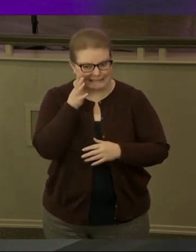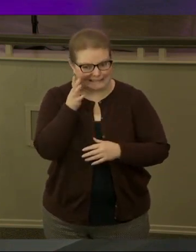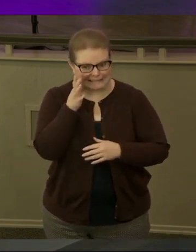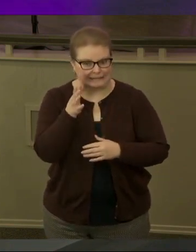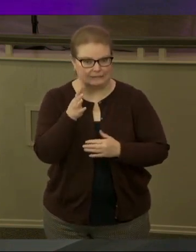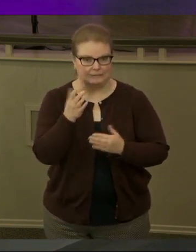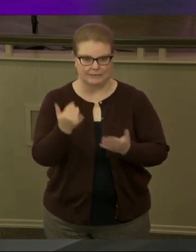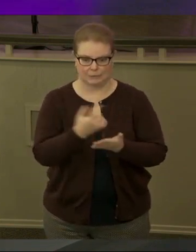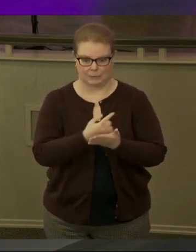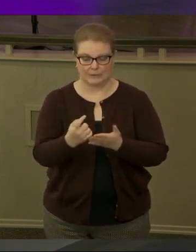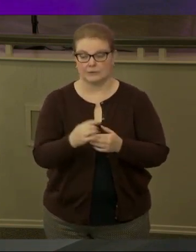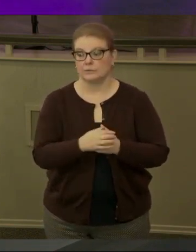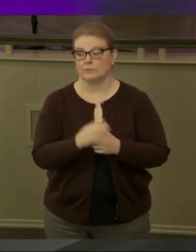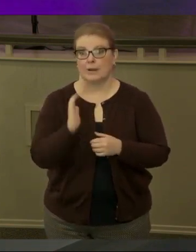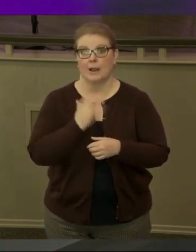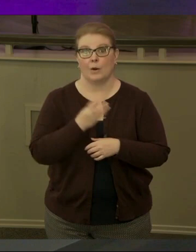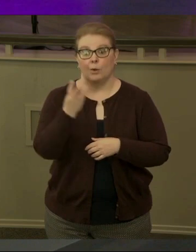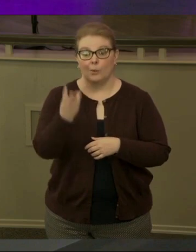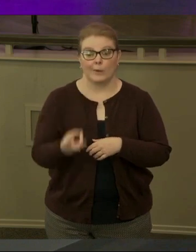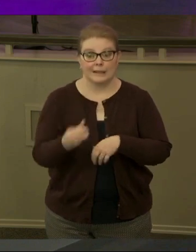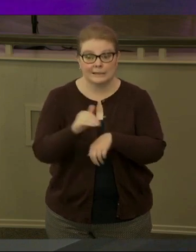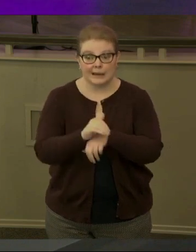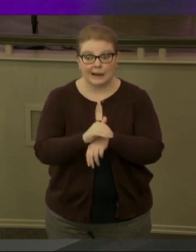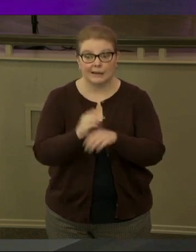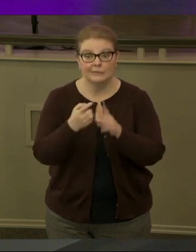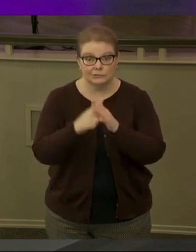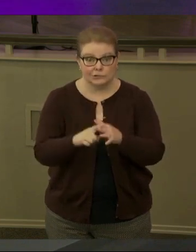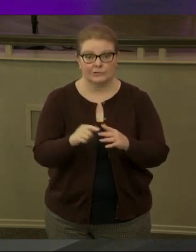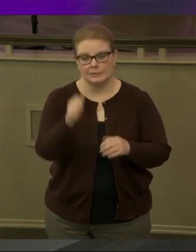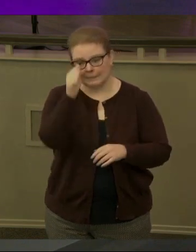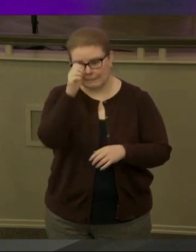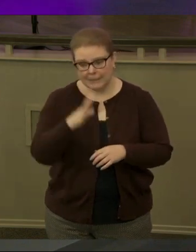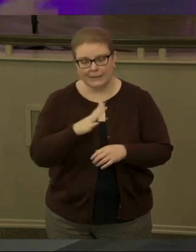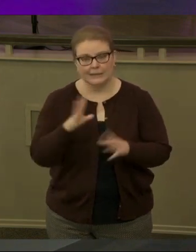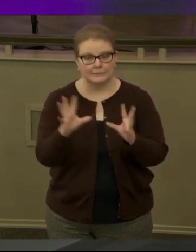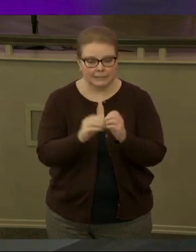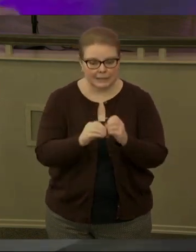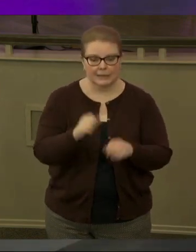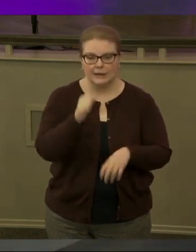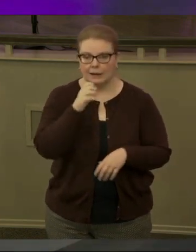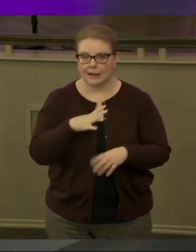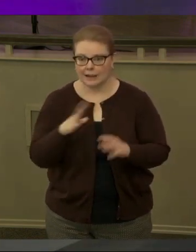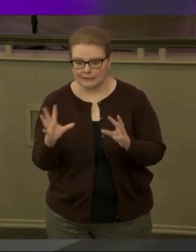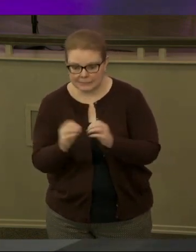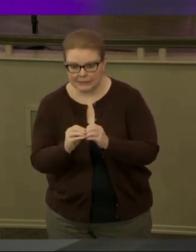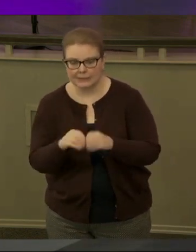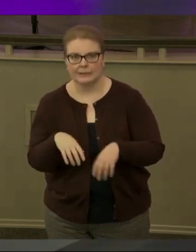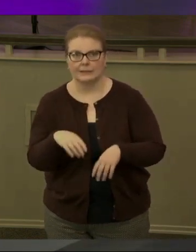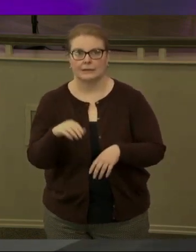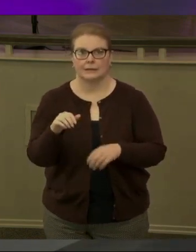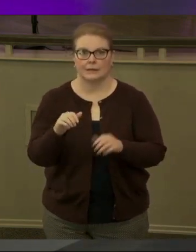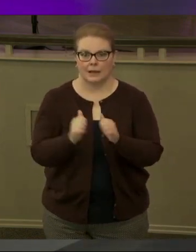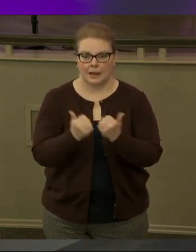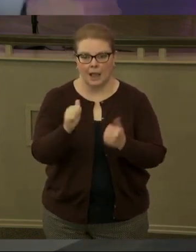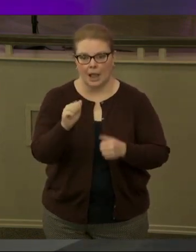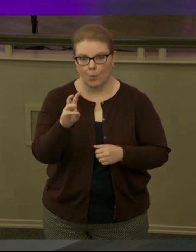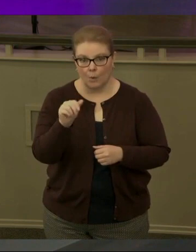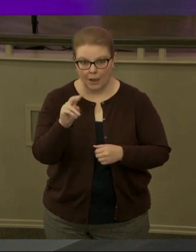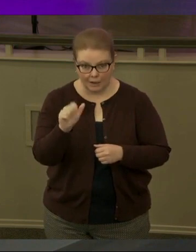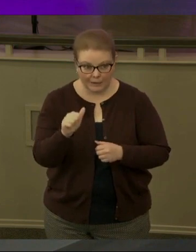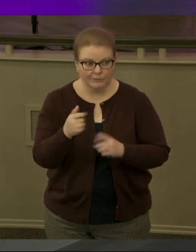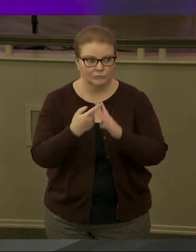week. So all of our Wednesday nights begin, our men's midweek and our women's study kicks up, and